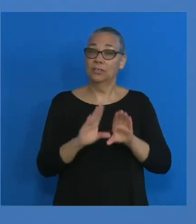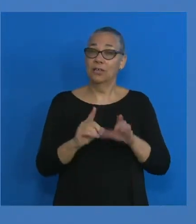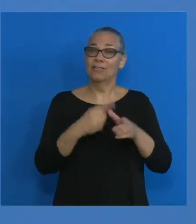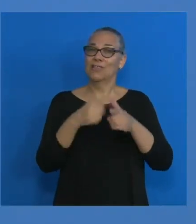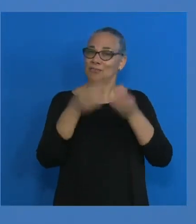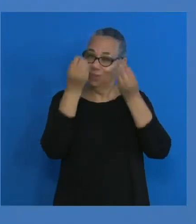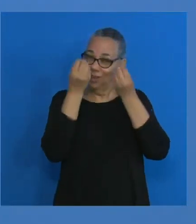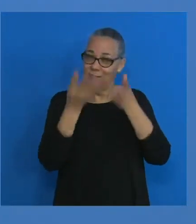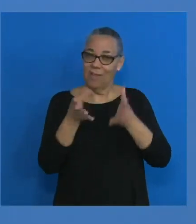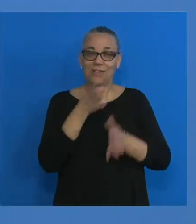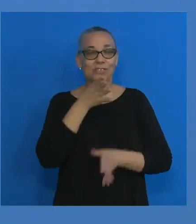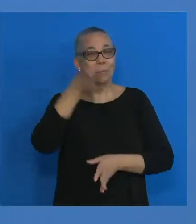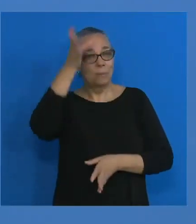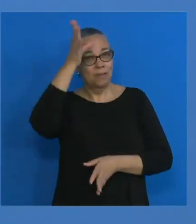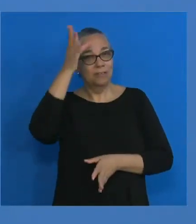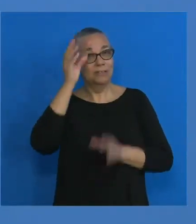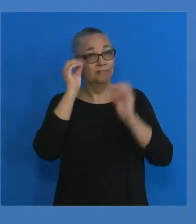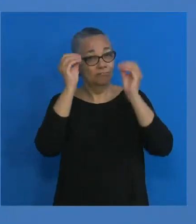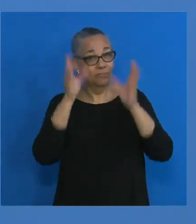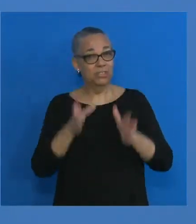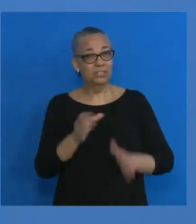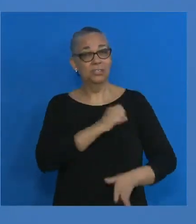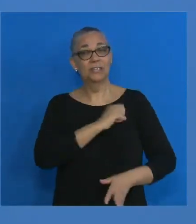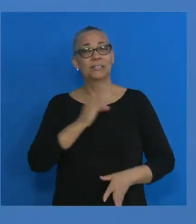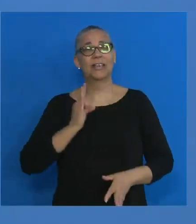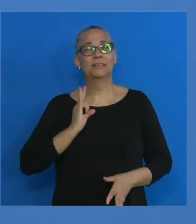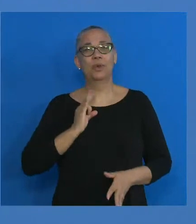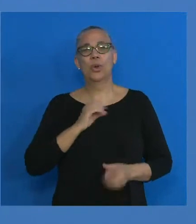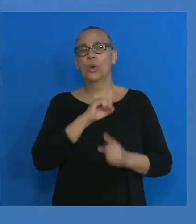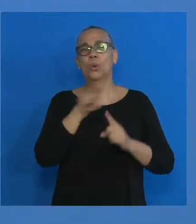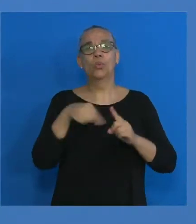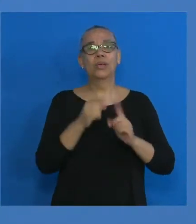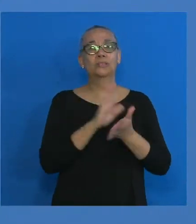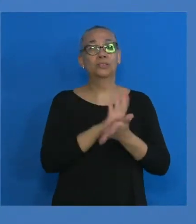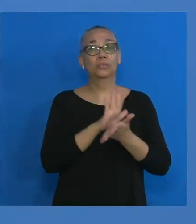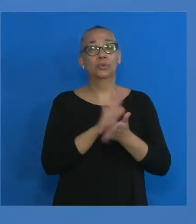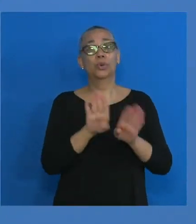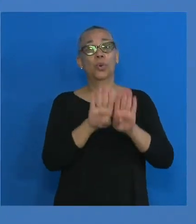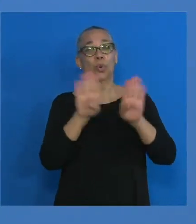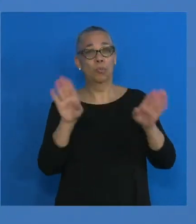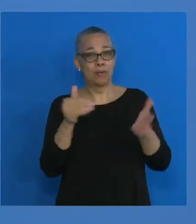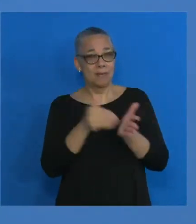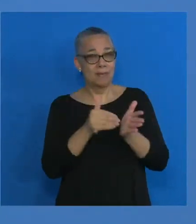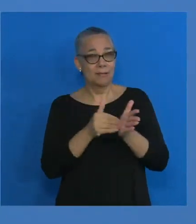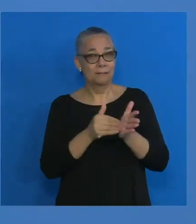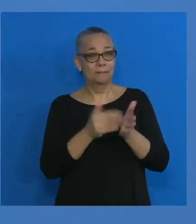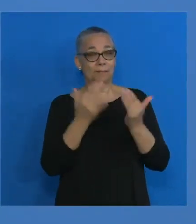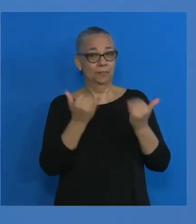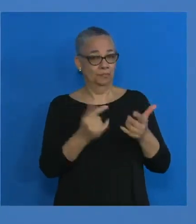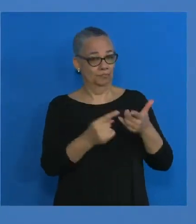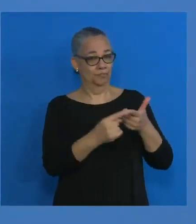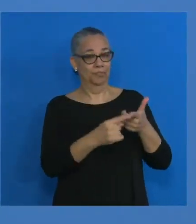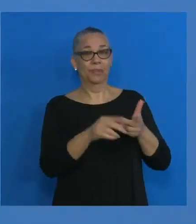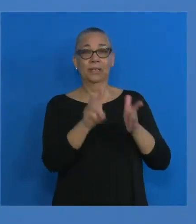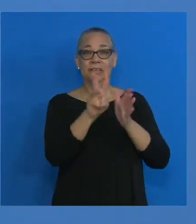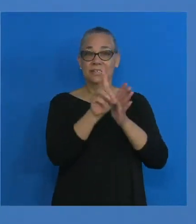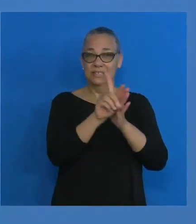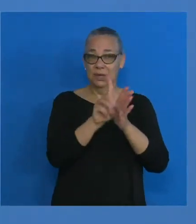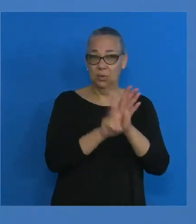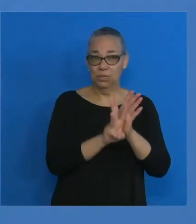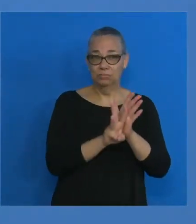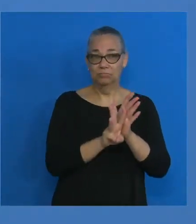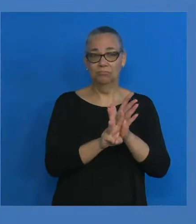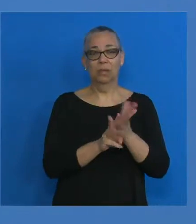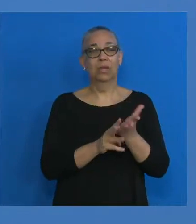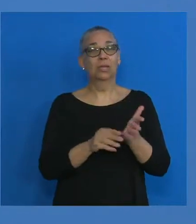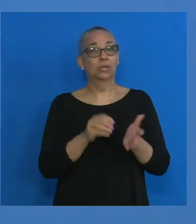parents, teachers, and staff of the date Clearwater Middle School will reopen. Delwood Middle School. Delwood Middle School students,